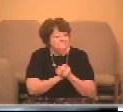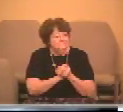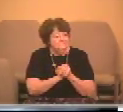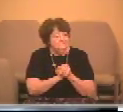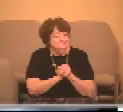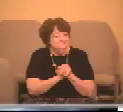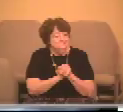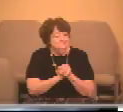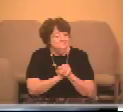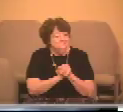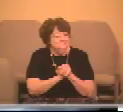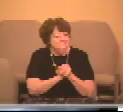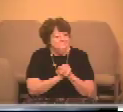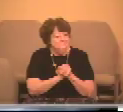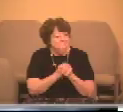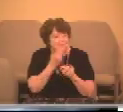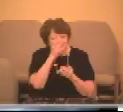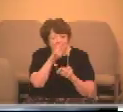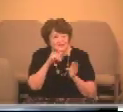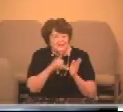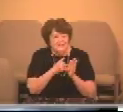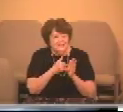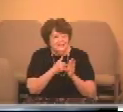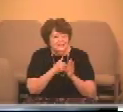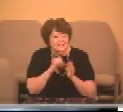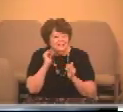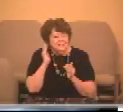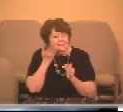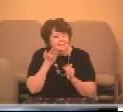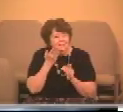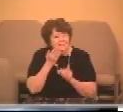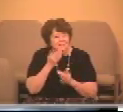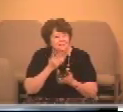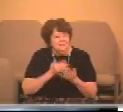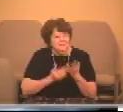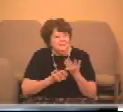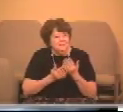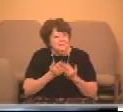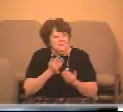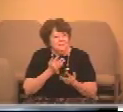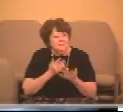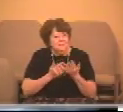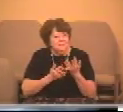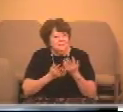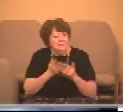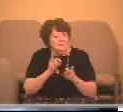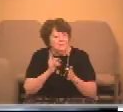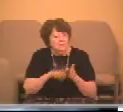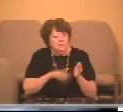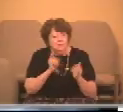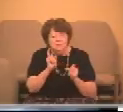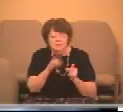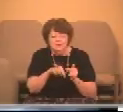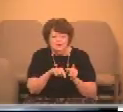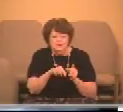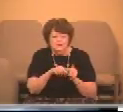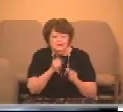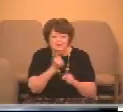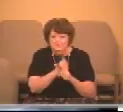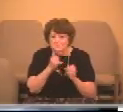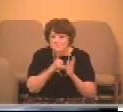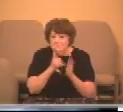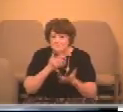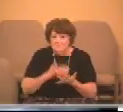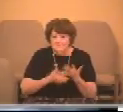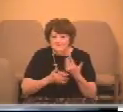Now, do you see that it looks like it's bubbling just a little bit? What does it take to keep it bubbling?